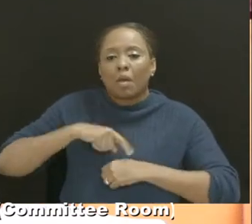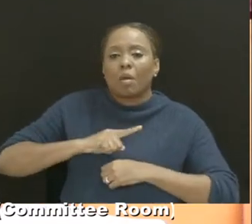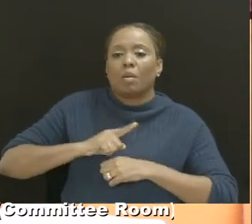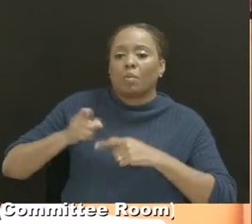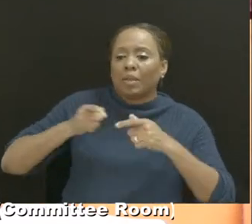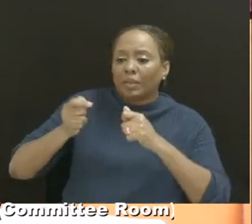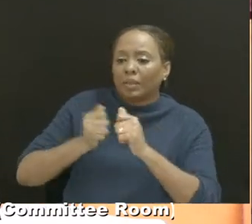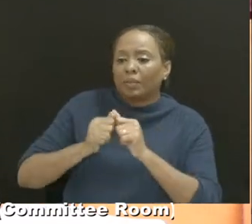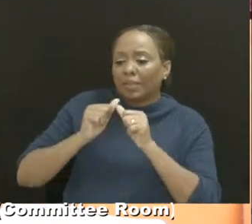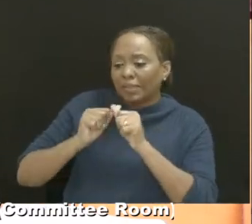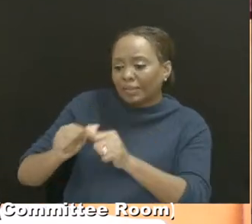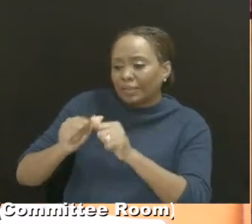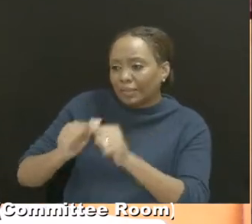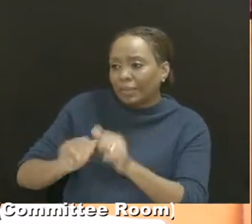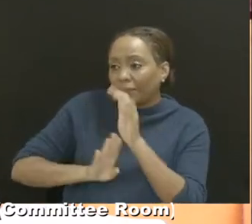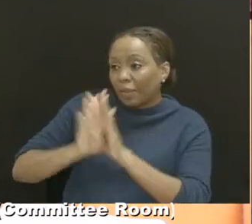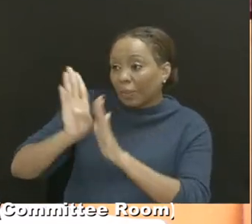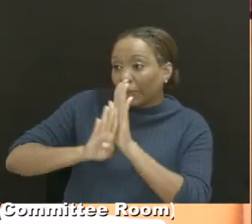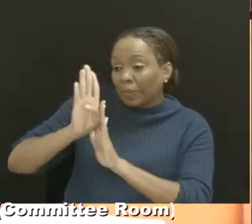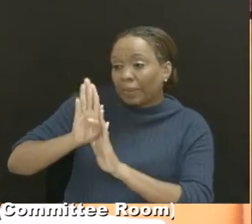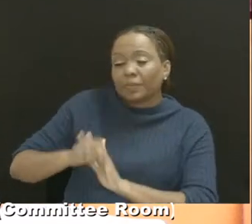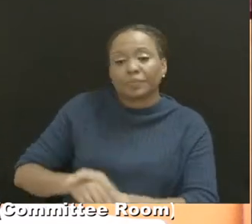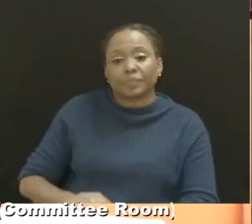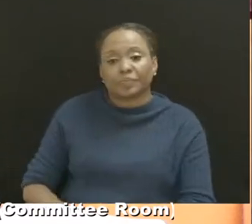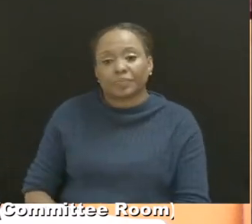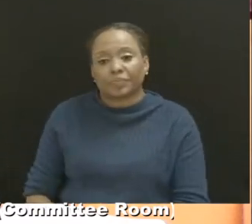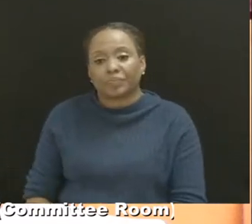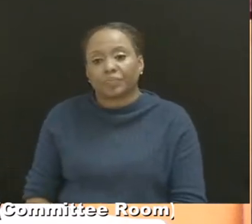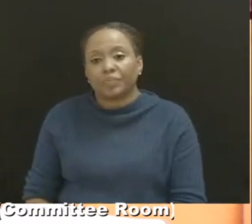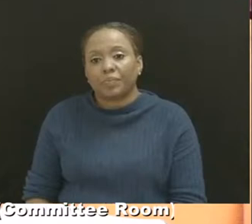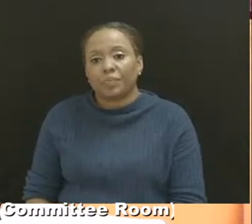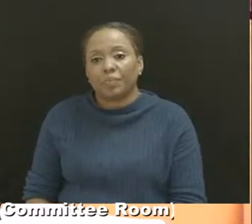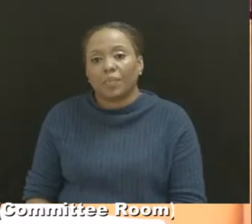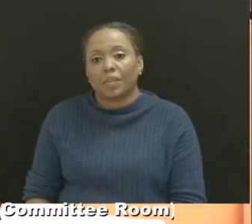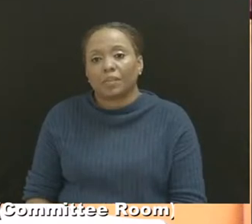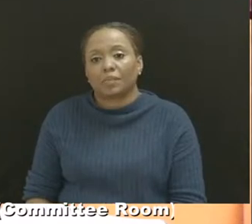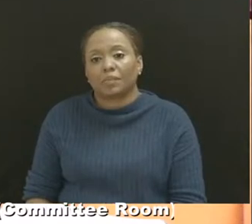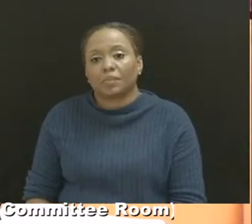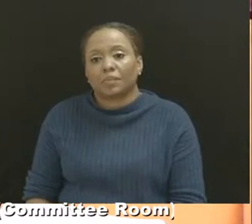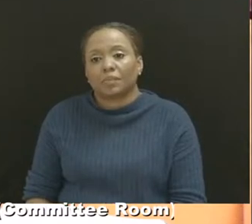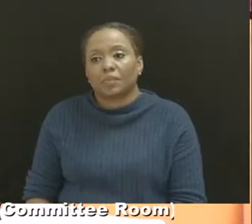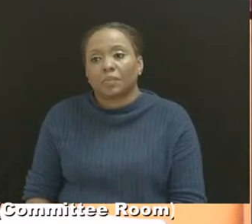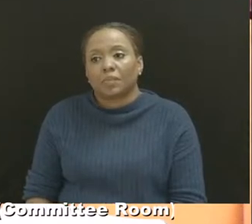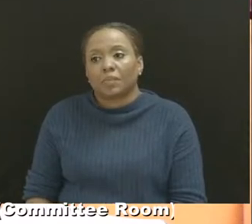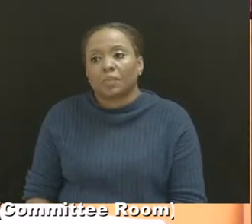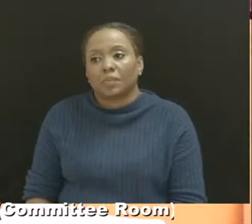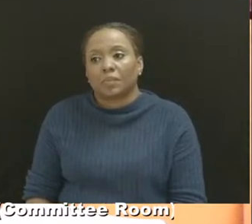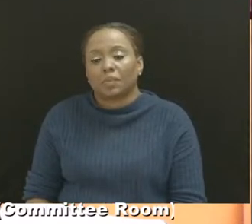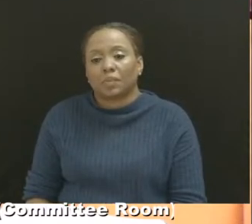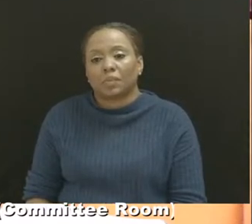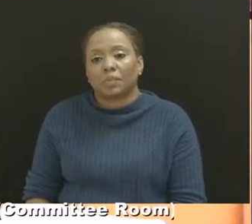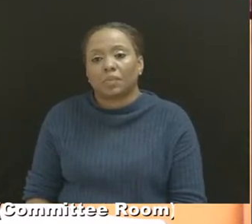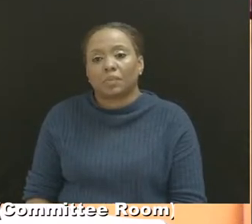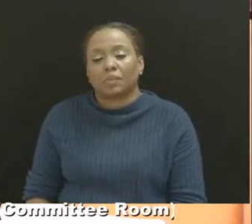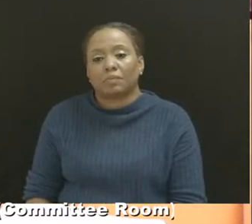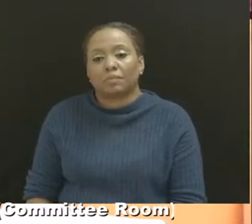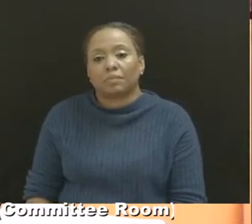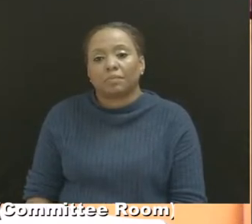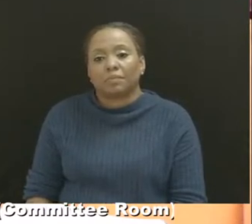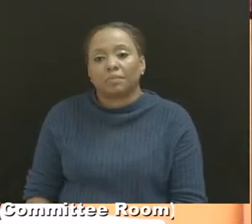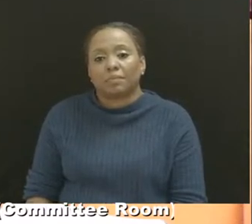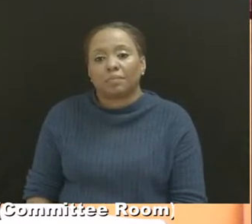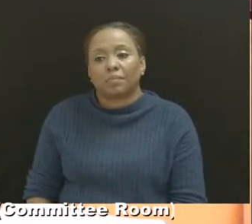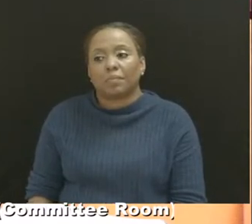sustainable development. And sustainable development could never be realized unless you recognize the tenets